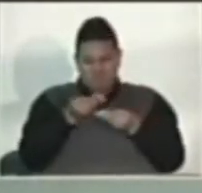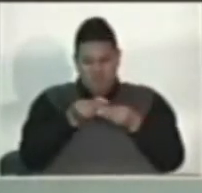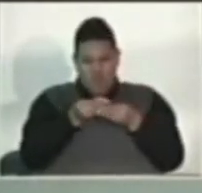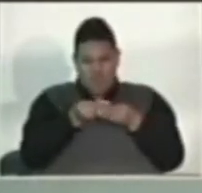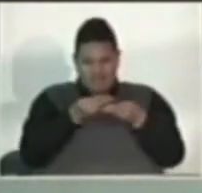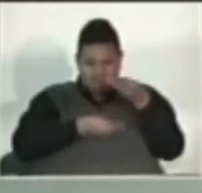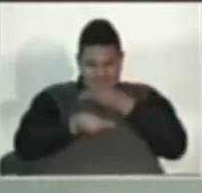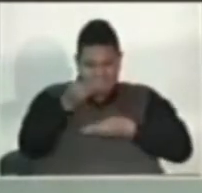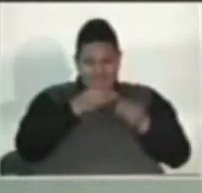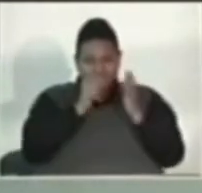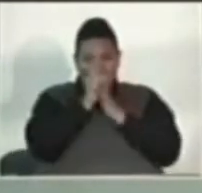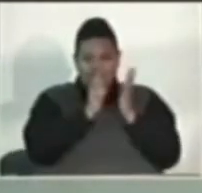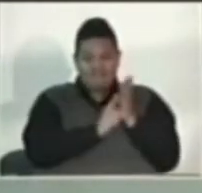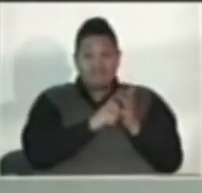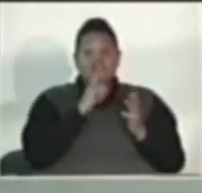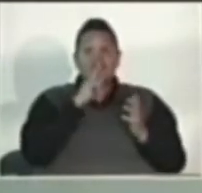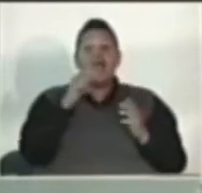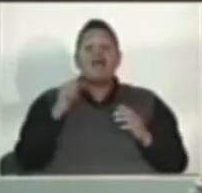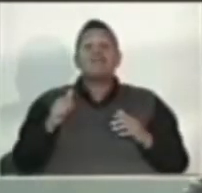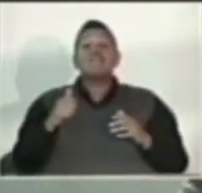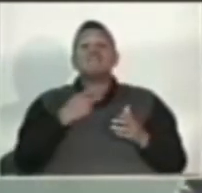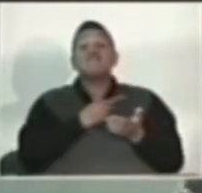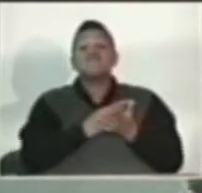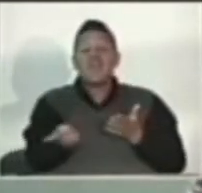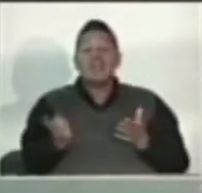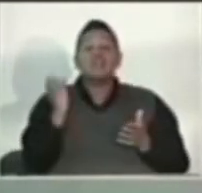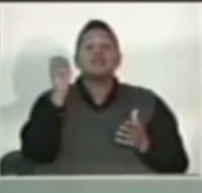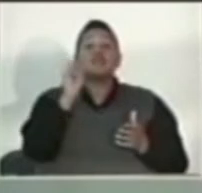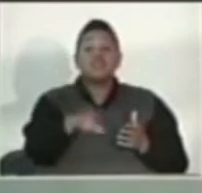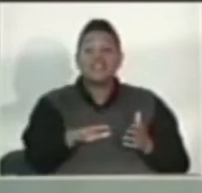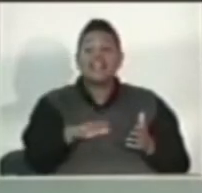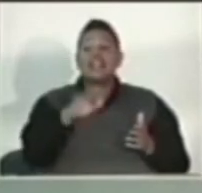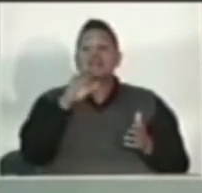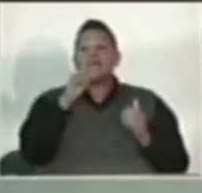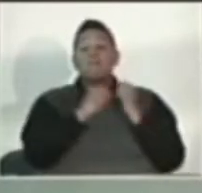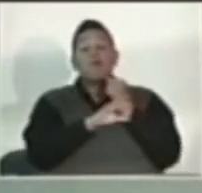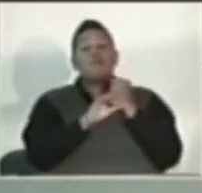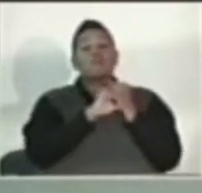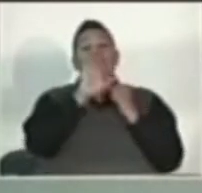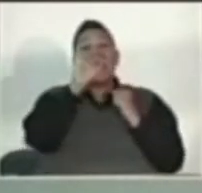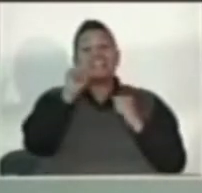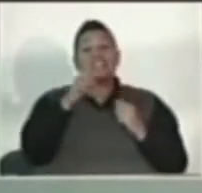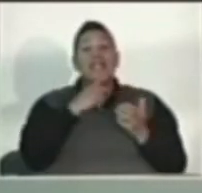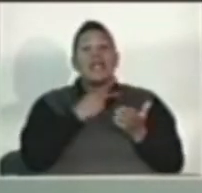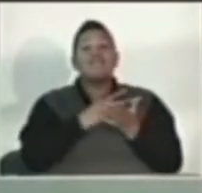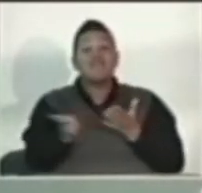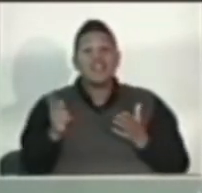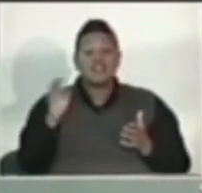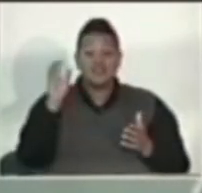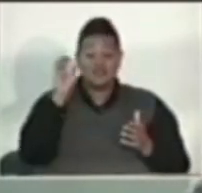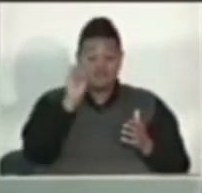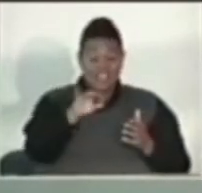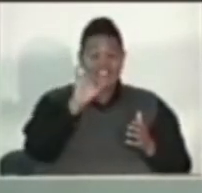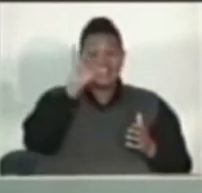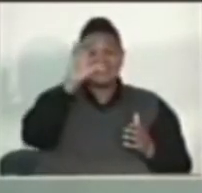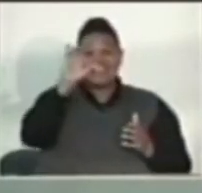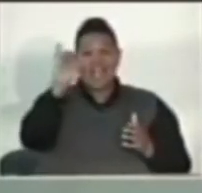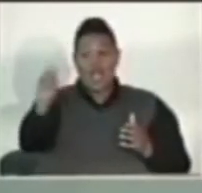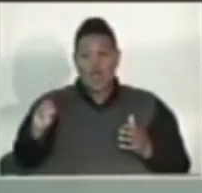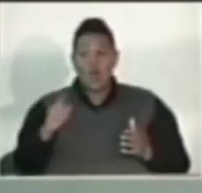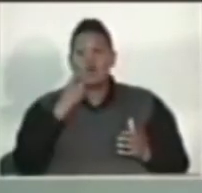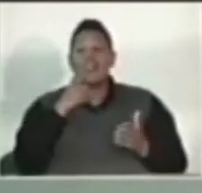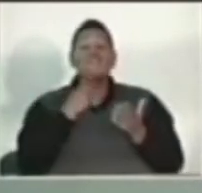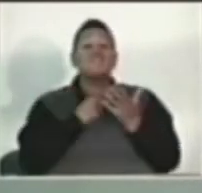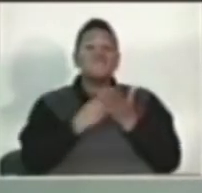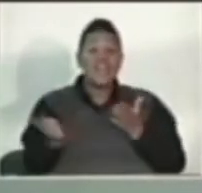the proposal for the creation of a single ICT regulator. They have failed to appoint the government CIO. They have failed to